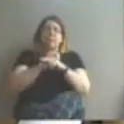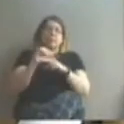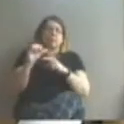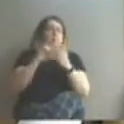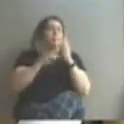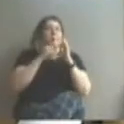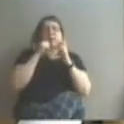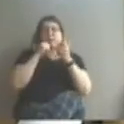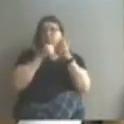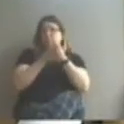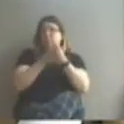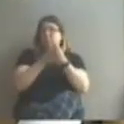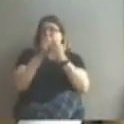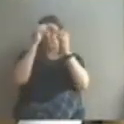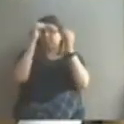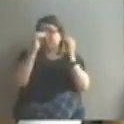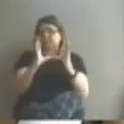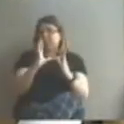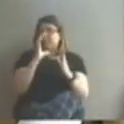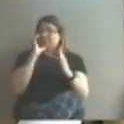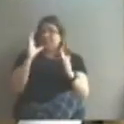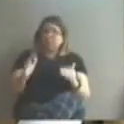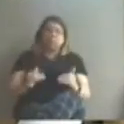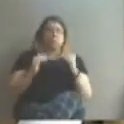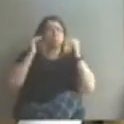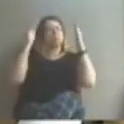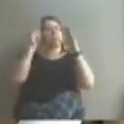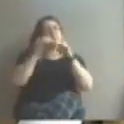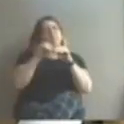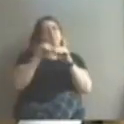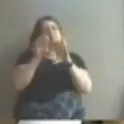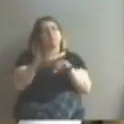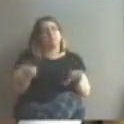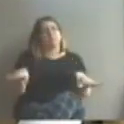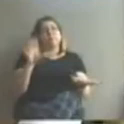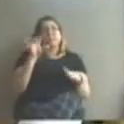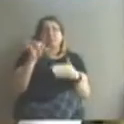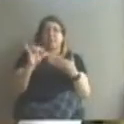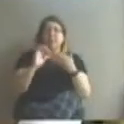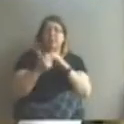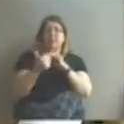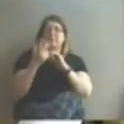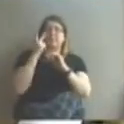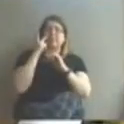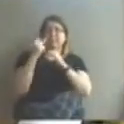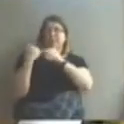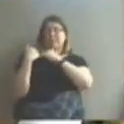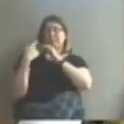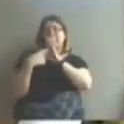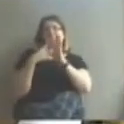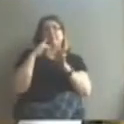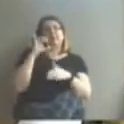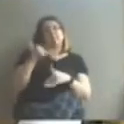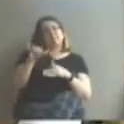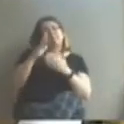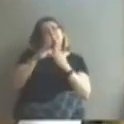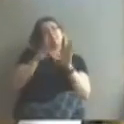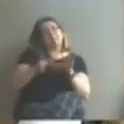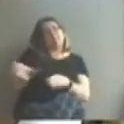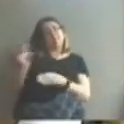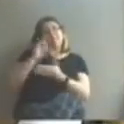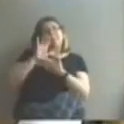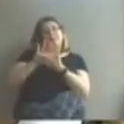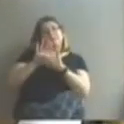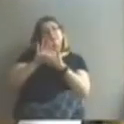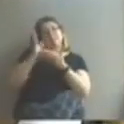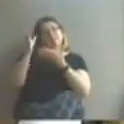supporting teachers, we're not going to move our children. And so that's how I see the accountability model for this plan being the academic